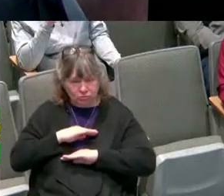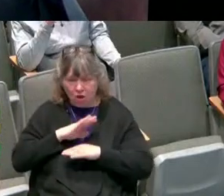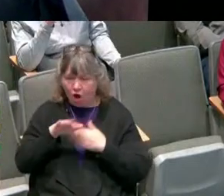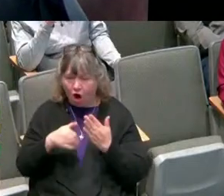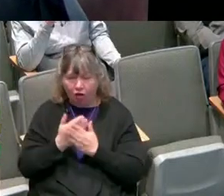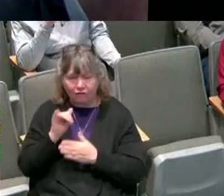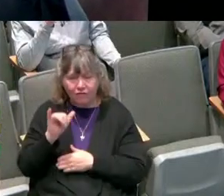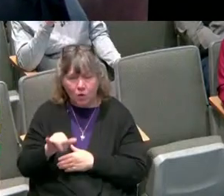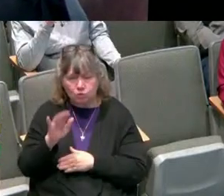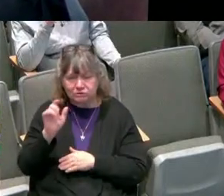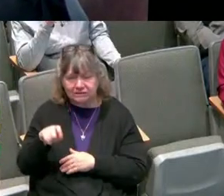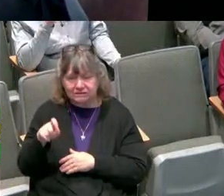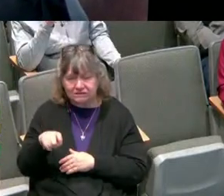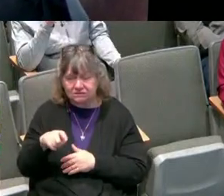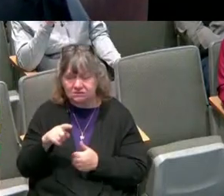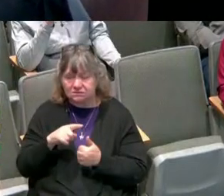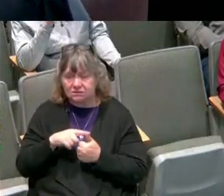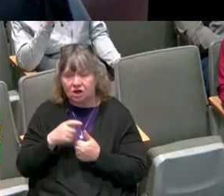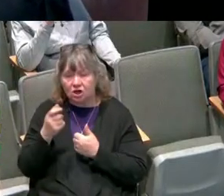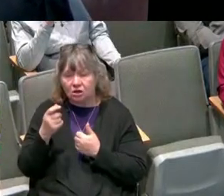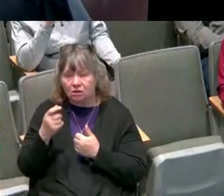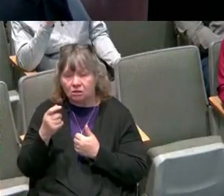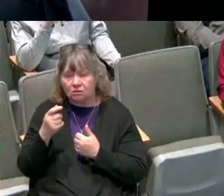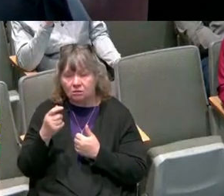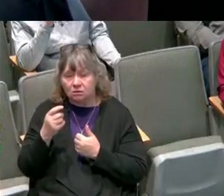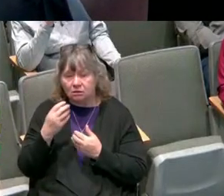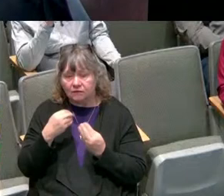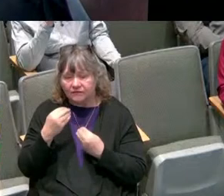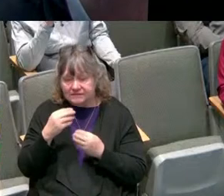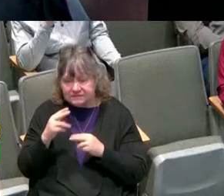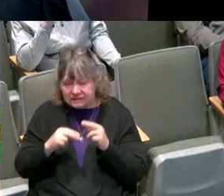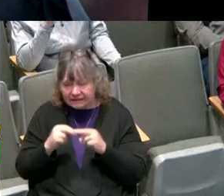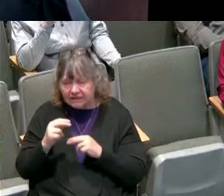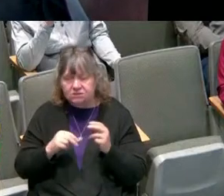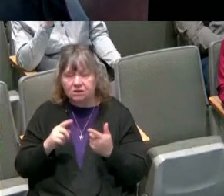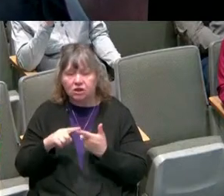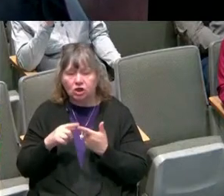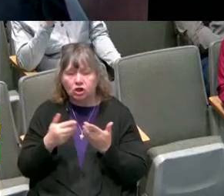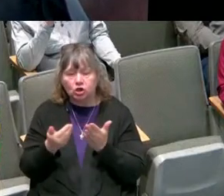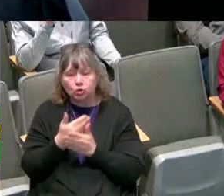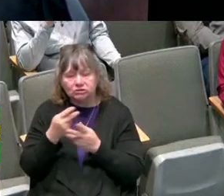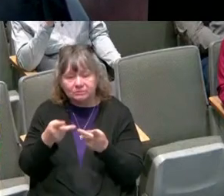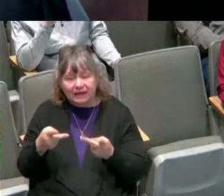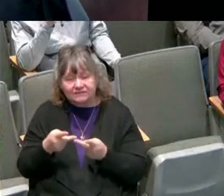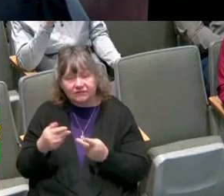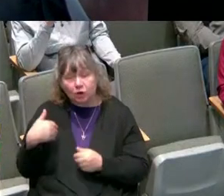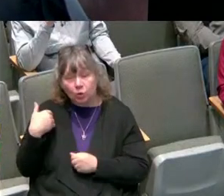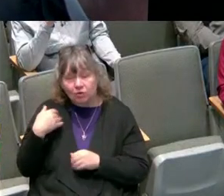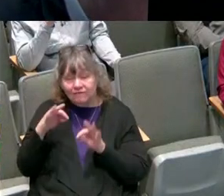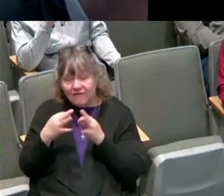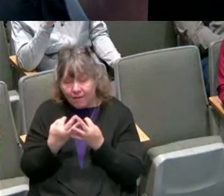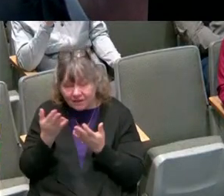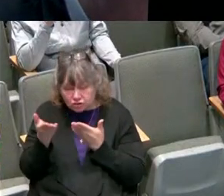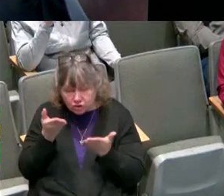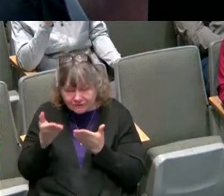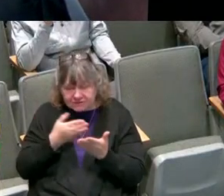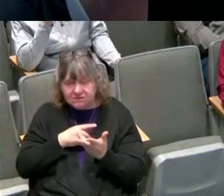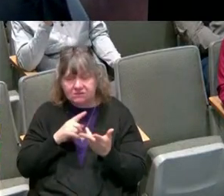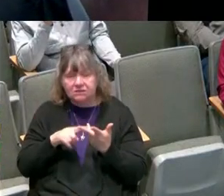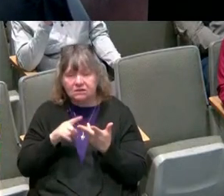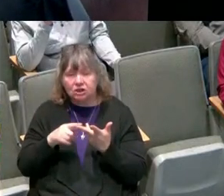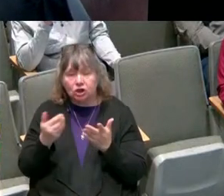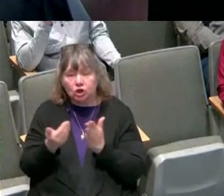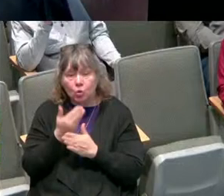needs Parks and Rec facilities new space for Youth and Family Services and